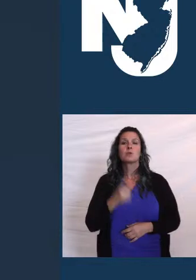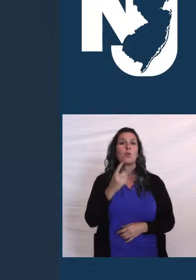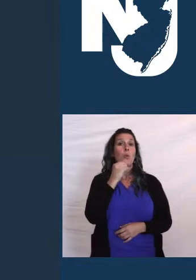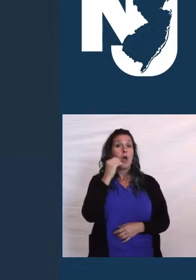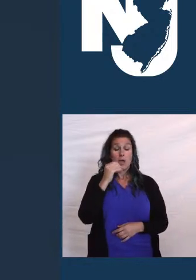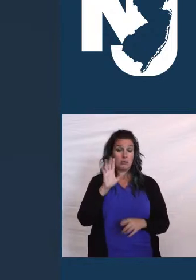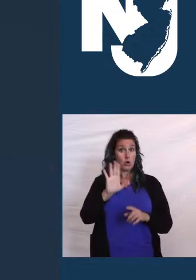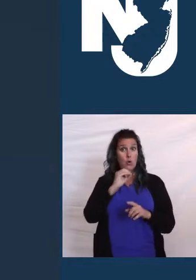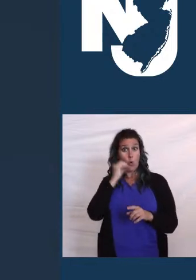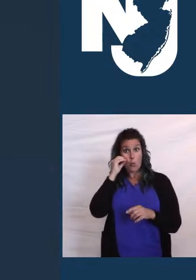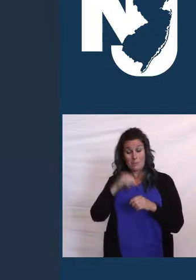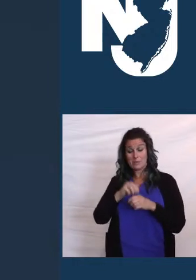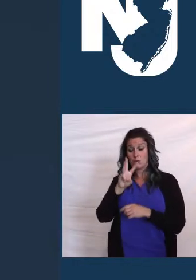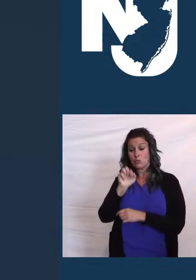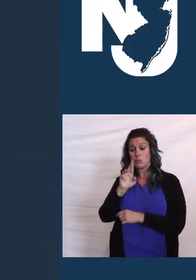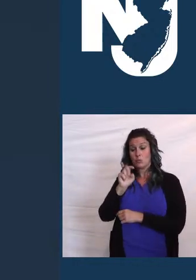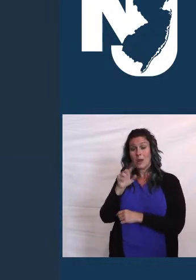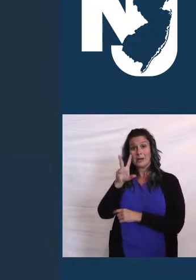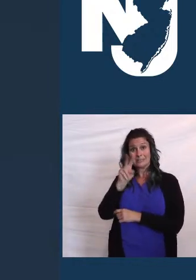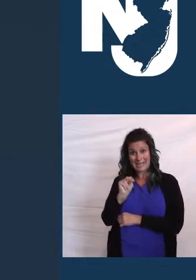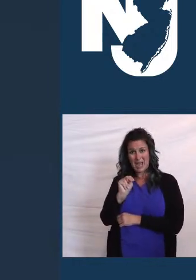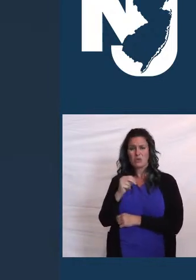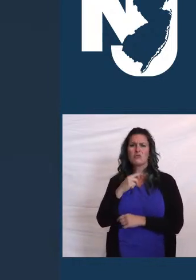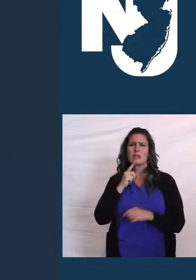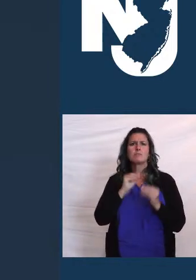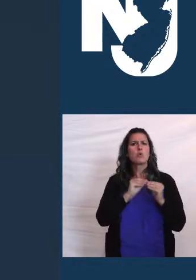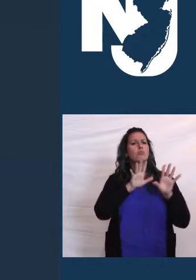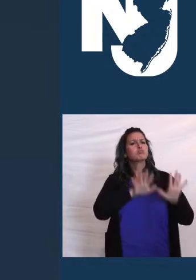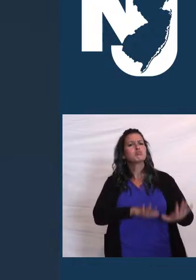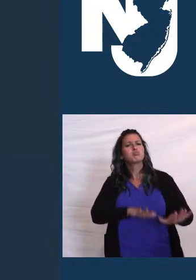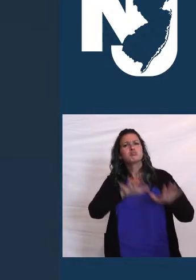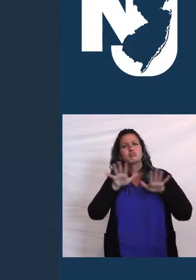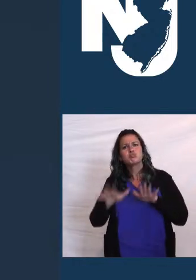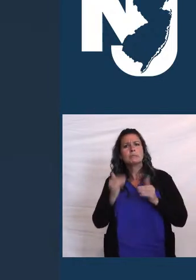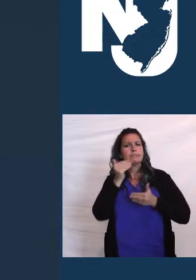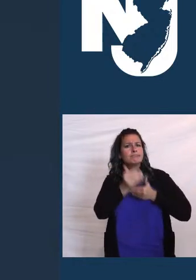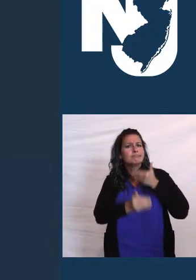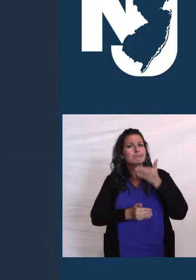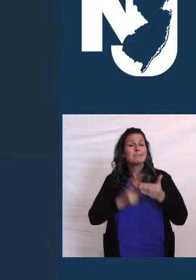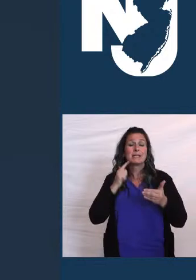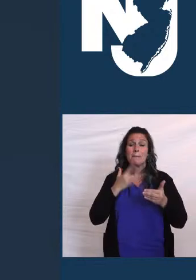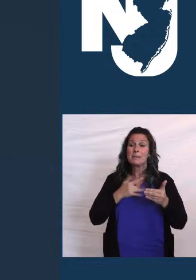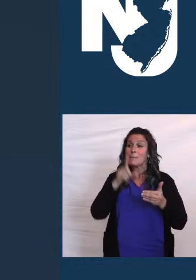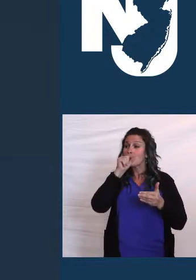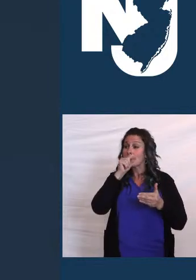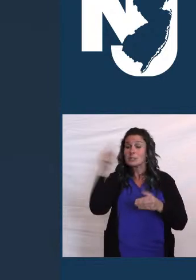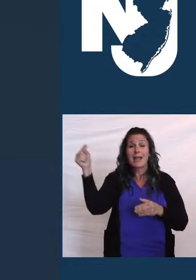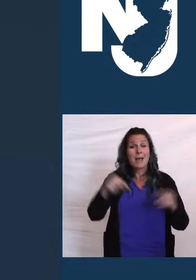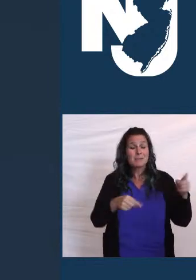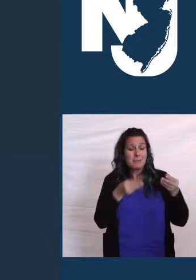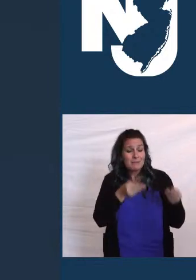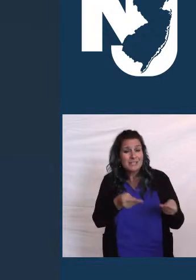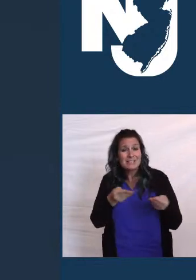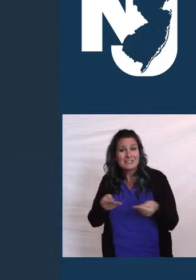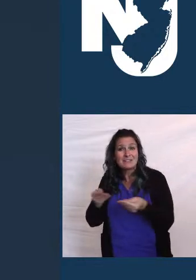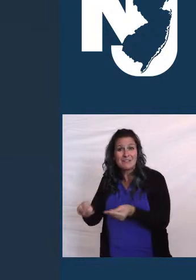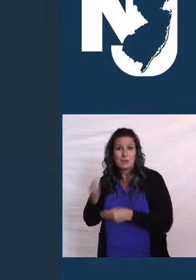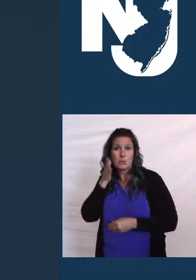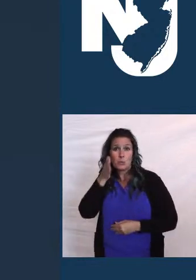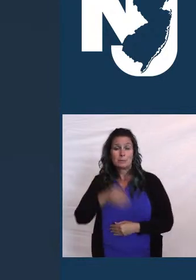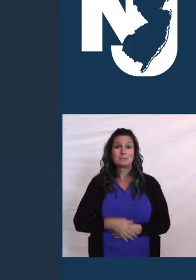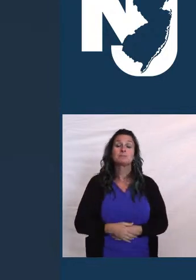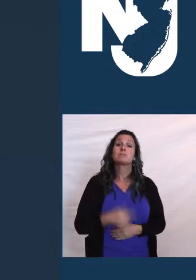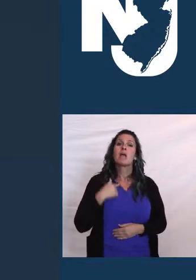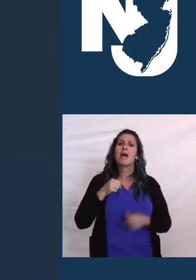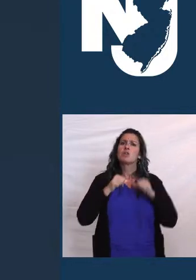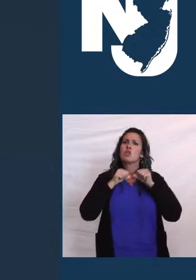pace, feeding the shore birds that would visit her. Marietta is survived by a longtime friend, Wolfgang, with